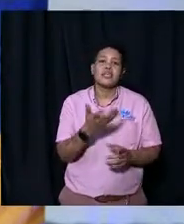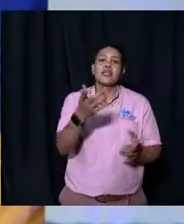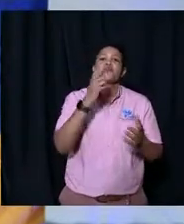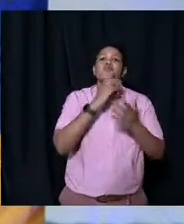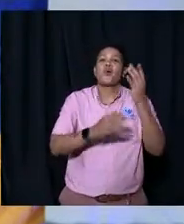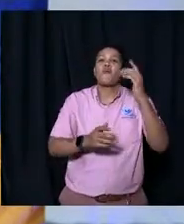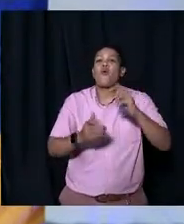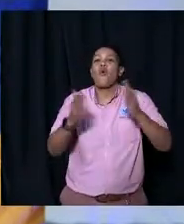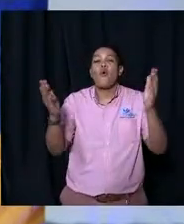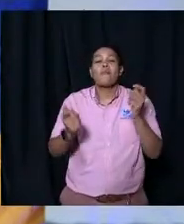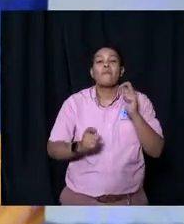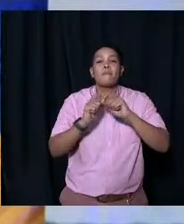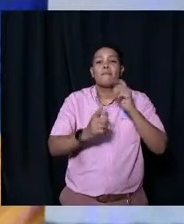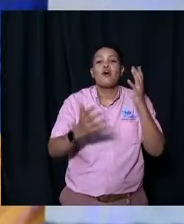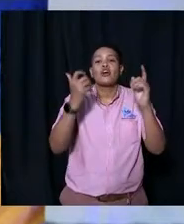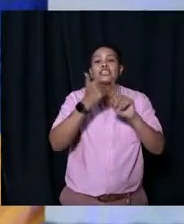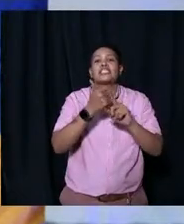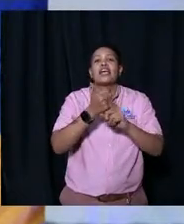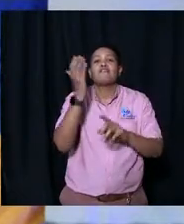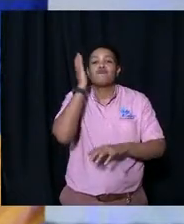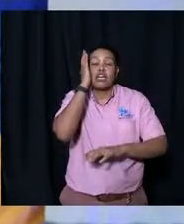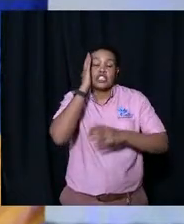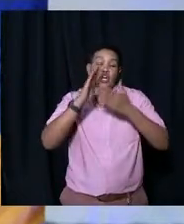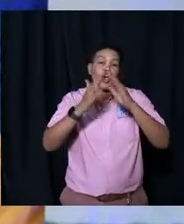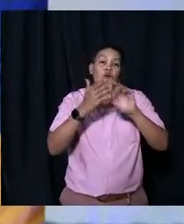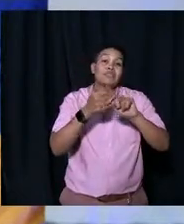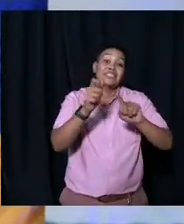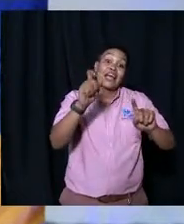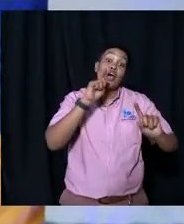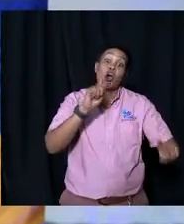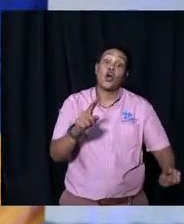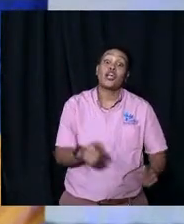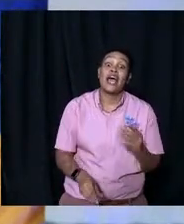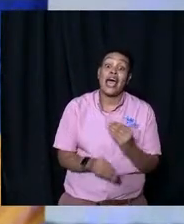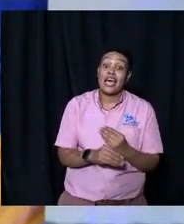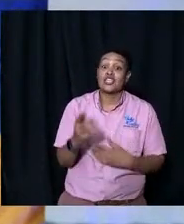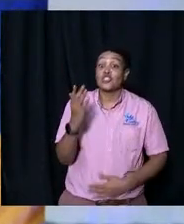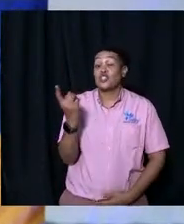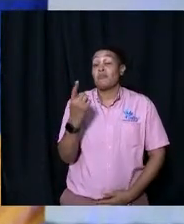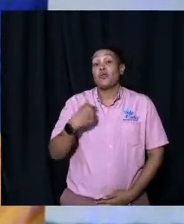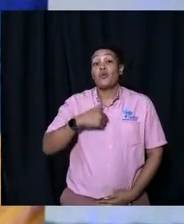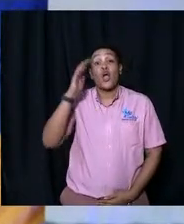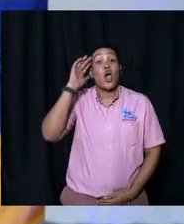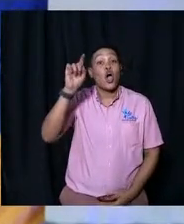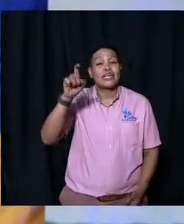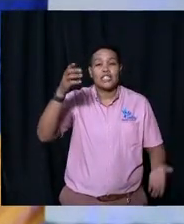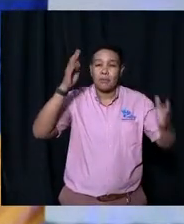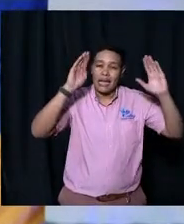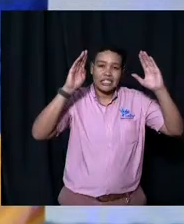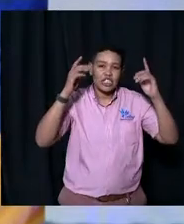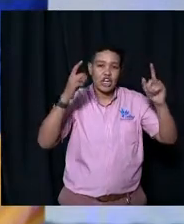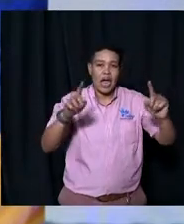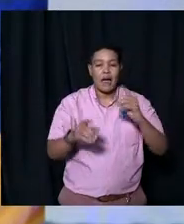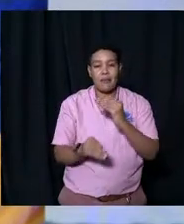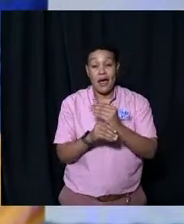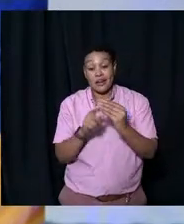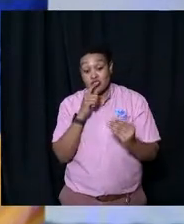open burning in residential communities and the order. It is something that we all need to pay attention to,